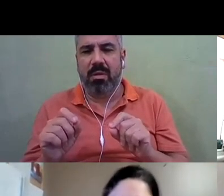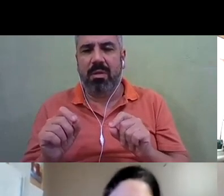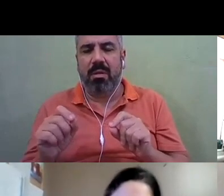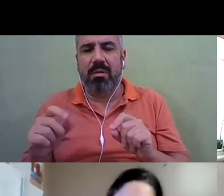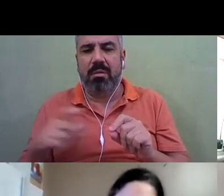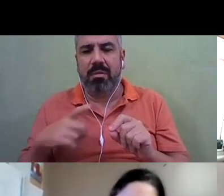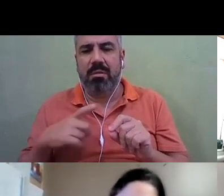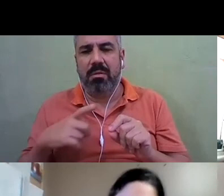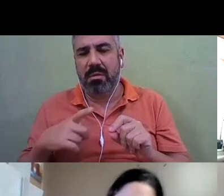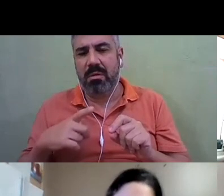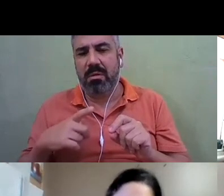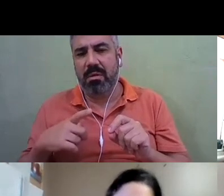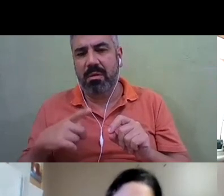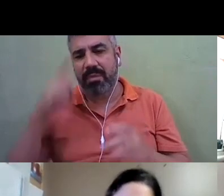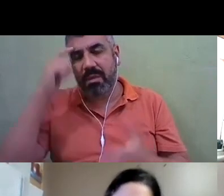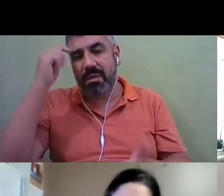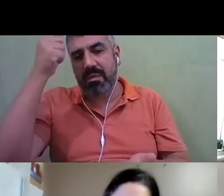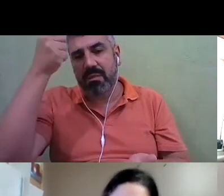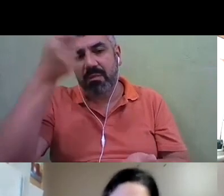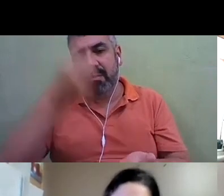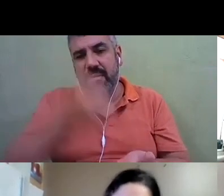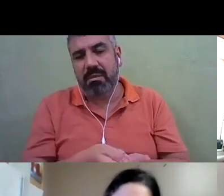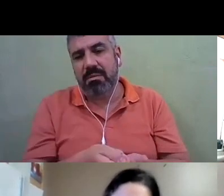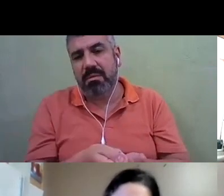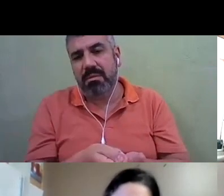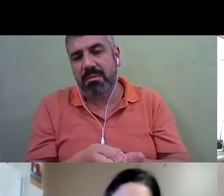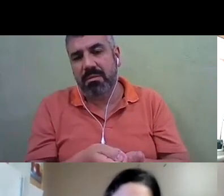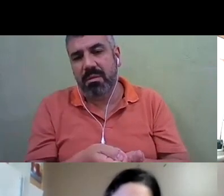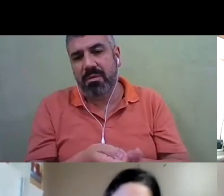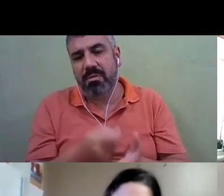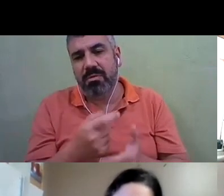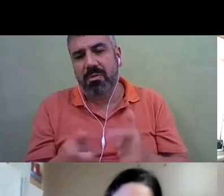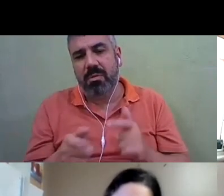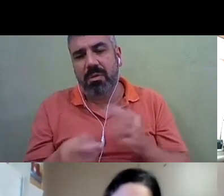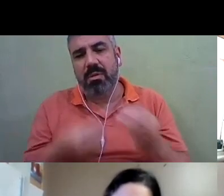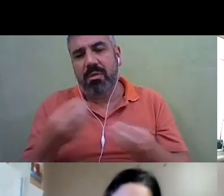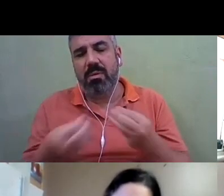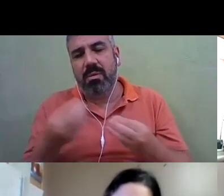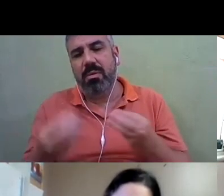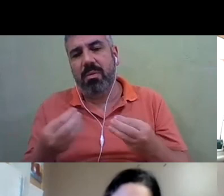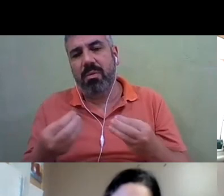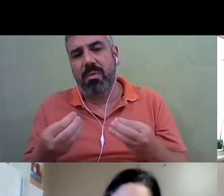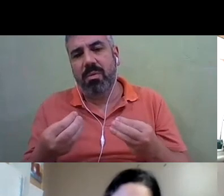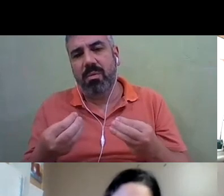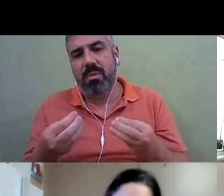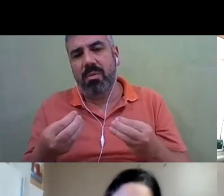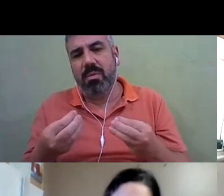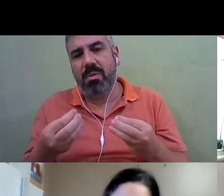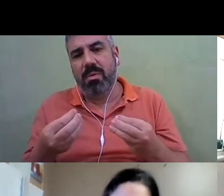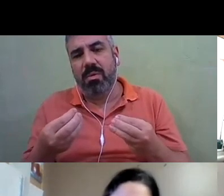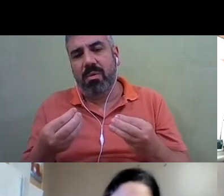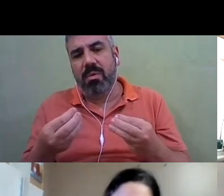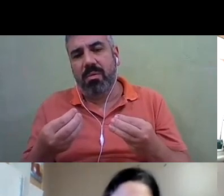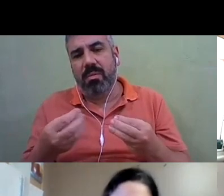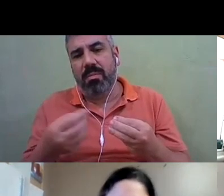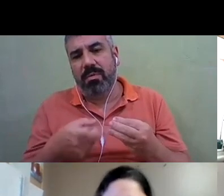The decisions are made by adults, but you're adults as well. You know, and the way you teach the children,